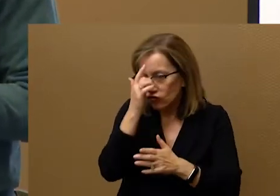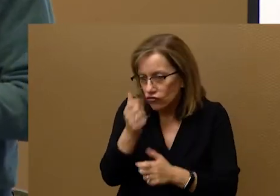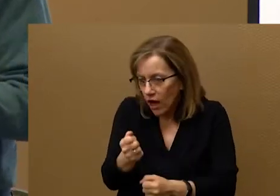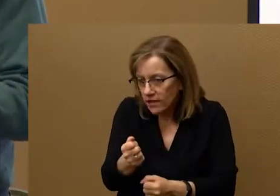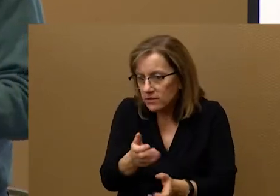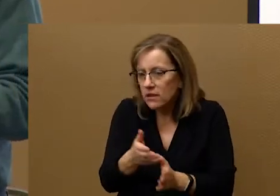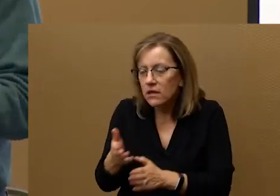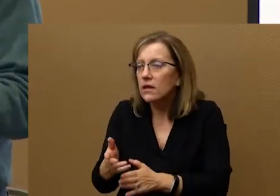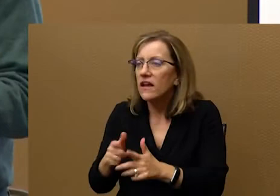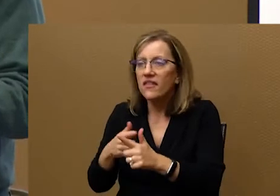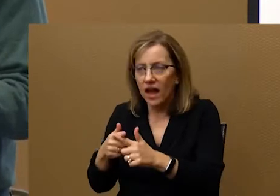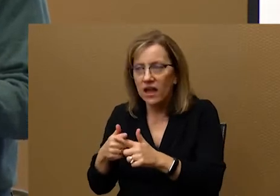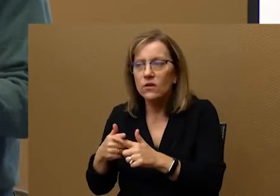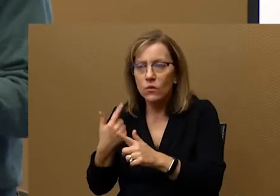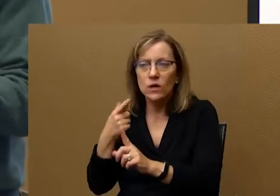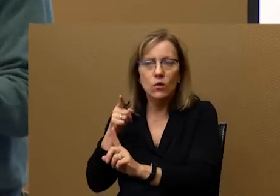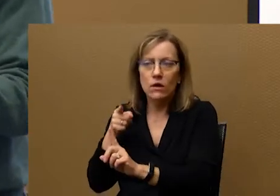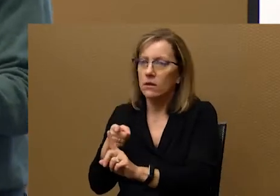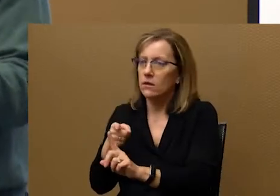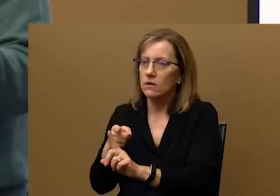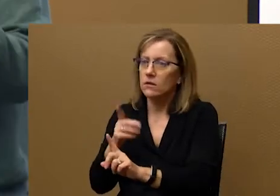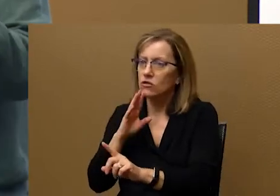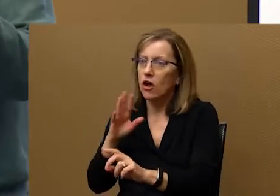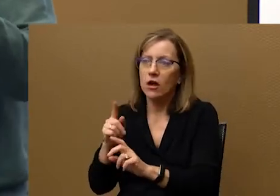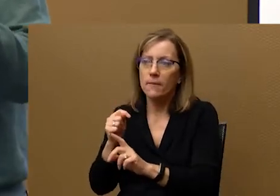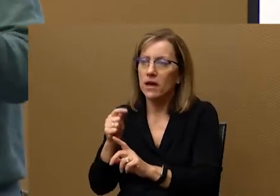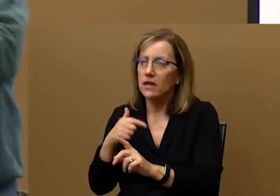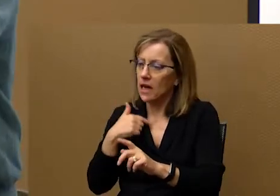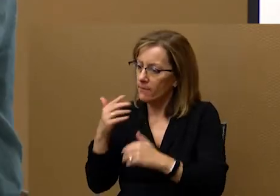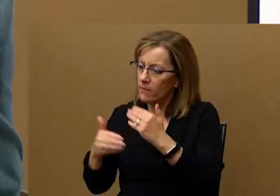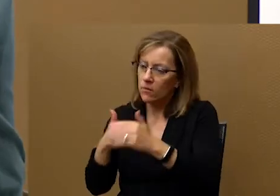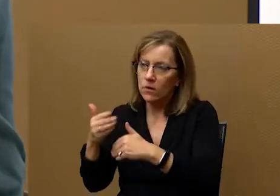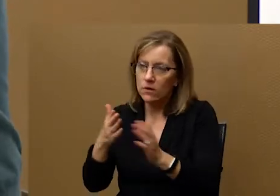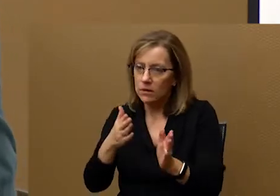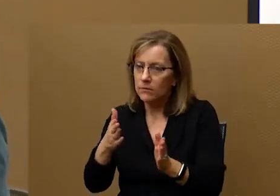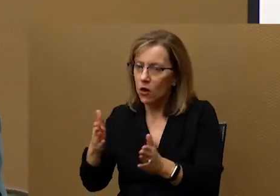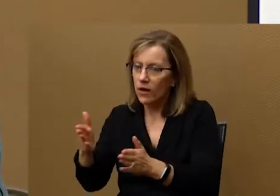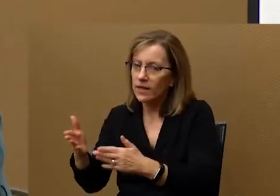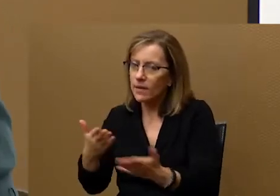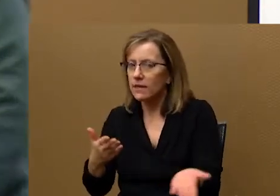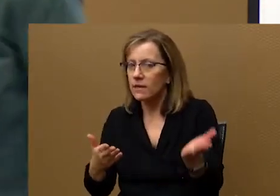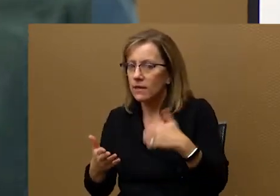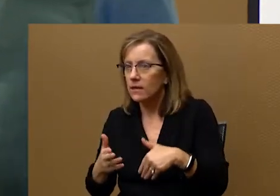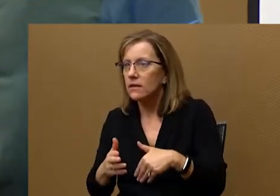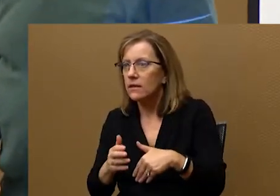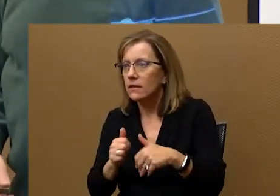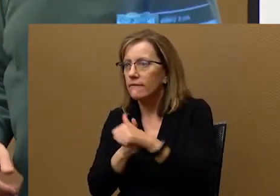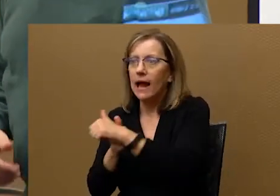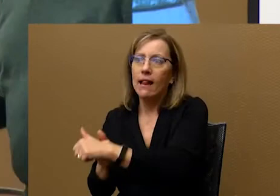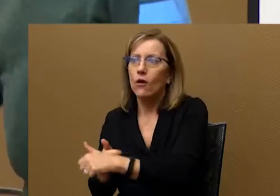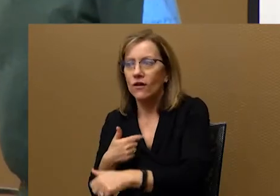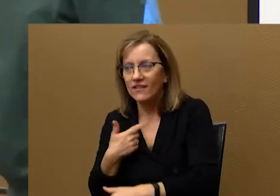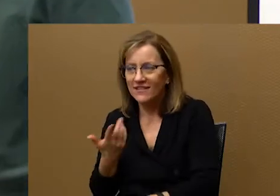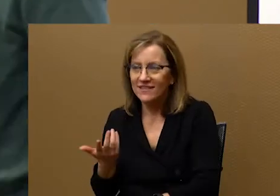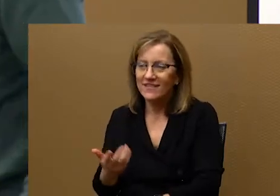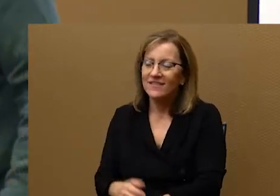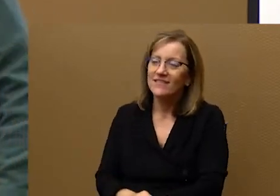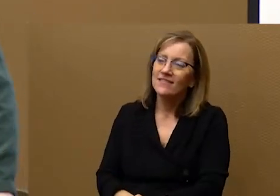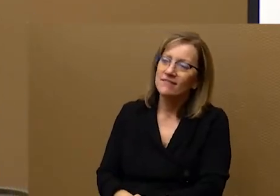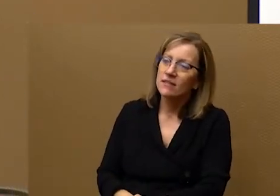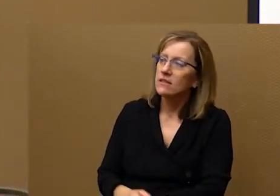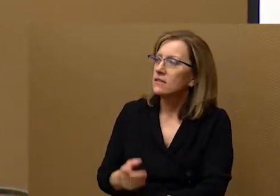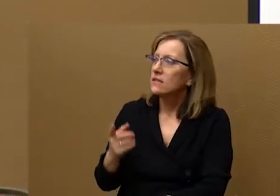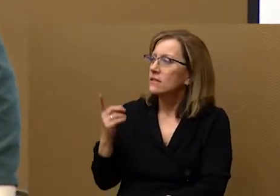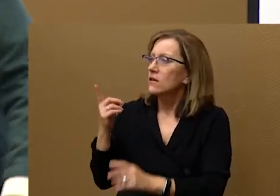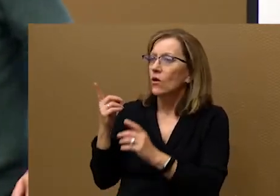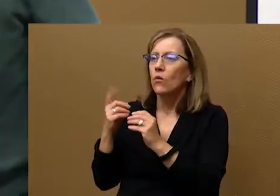then we're going to get there. You know, I'm moving there, but you got to come with me. One more comment, and then we'll move